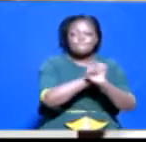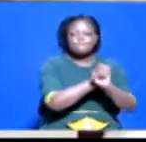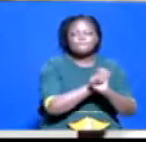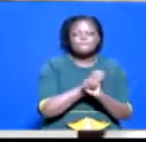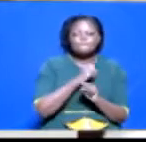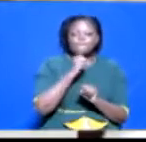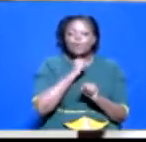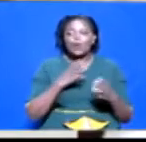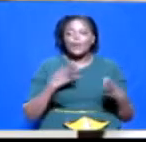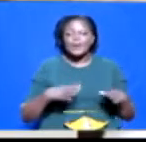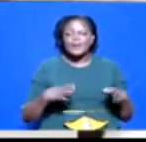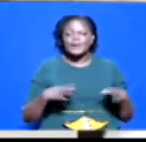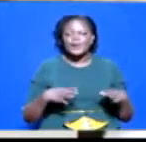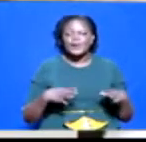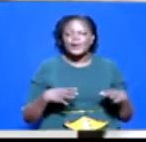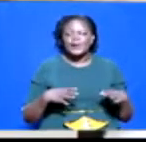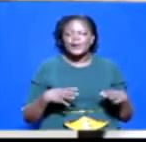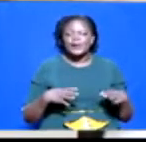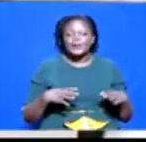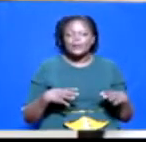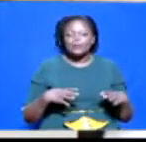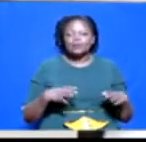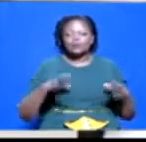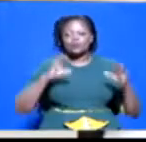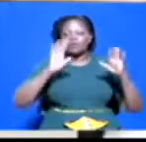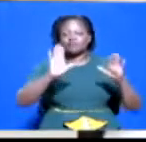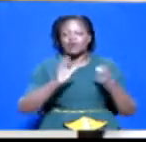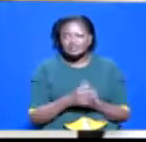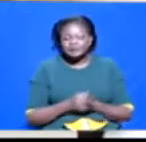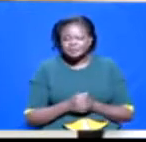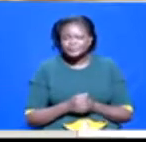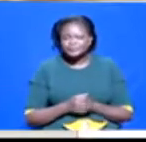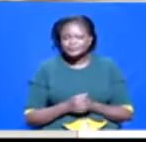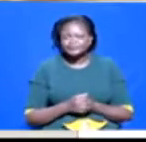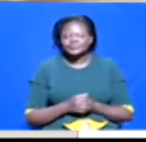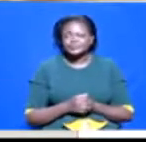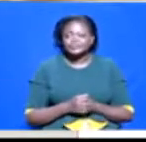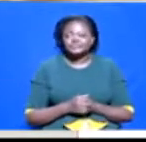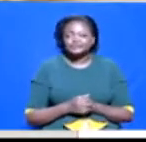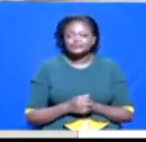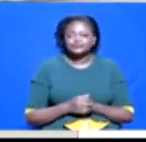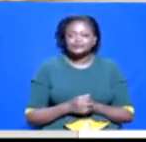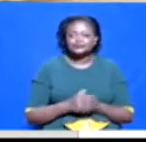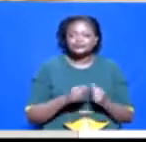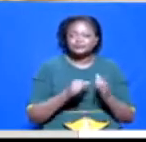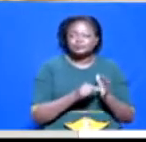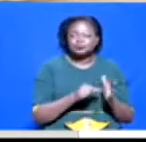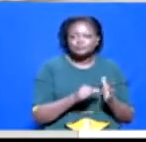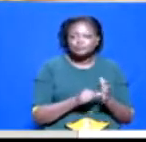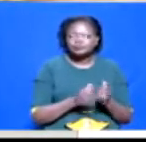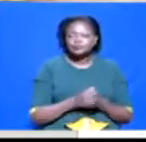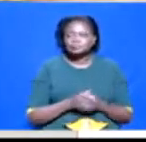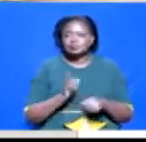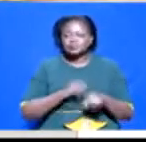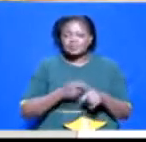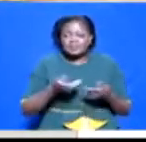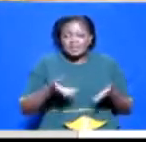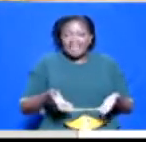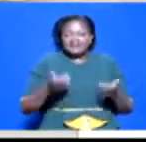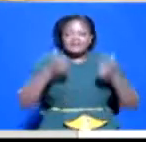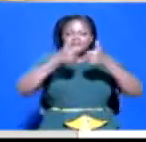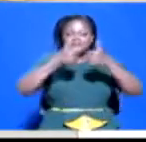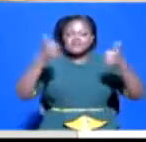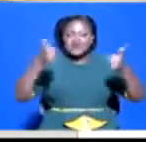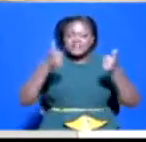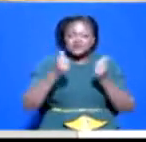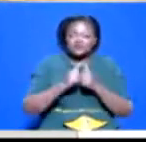people, just to avoid that mingling in and out. When they are here, they are safe with us, and also